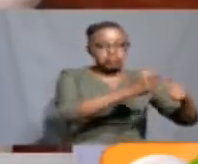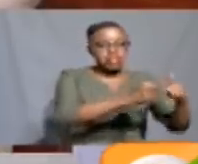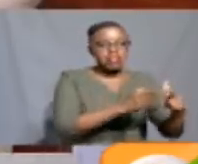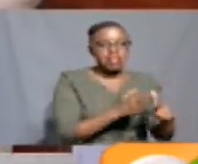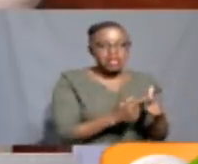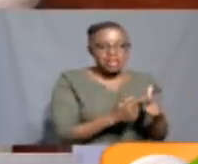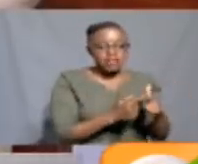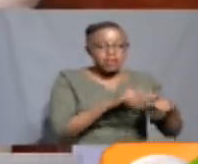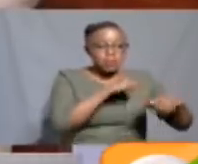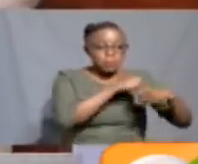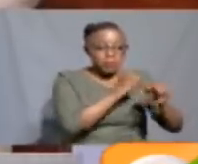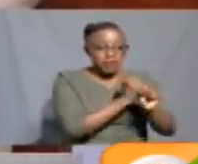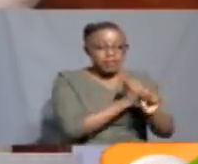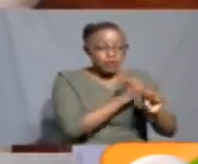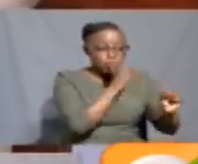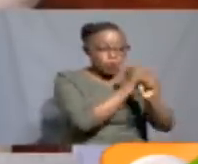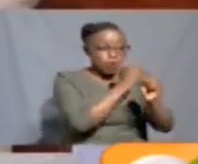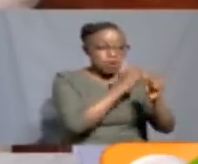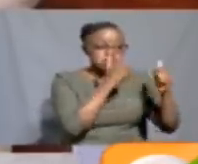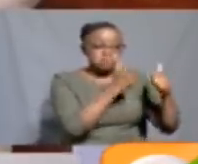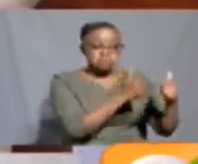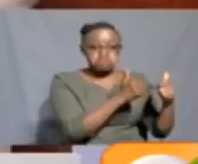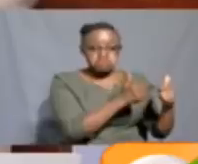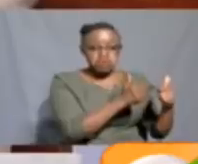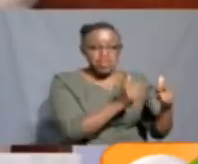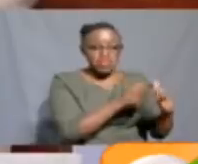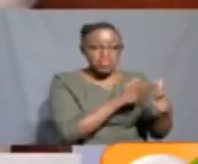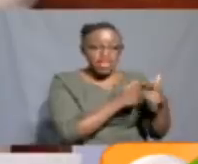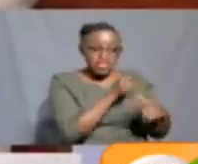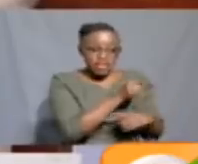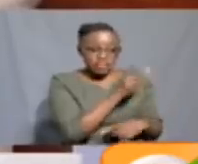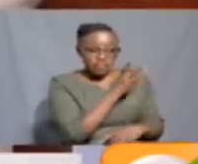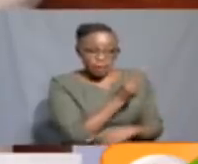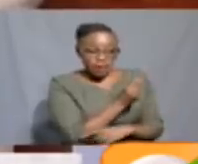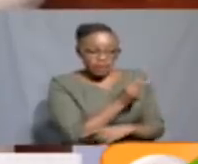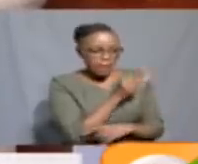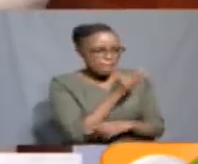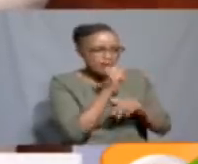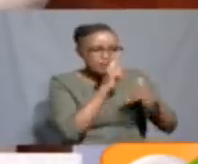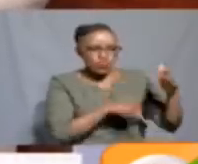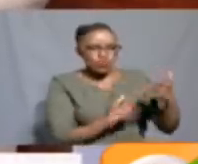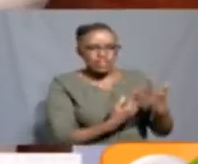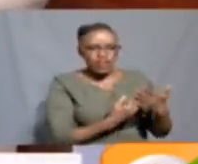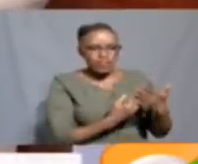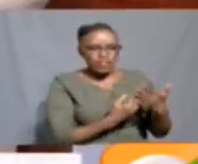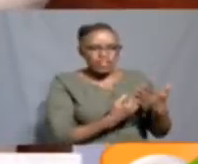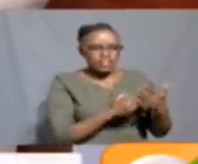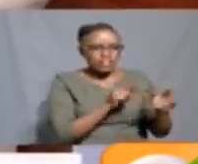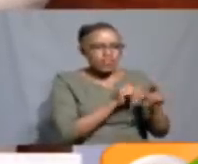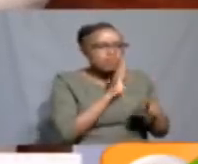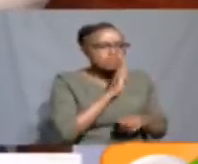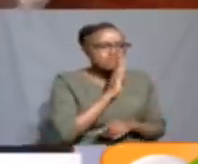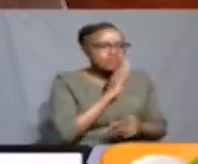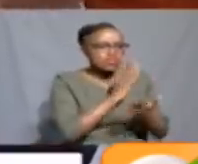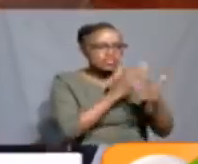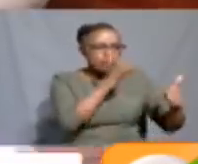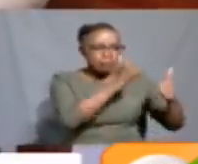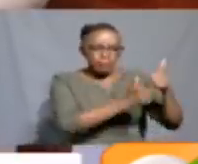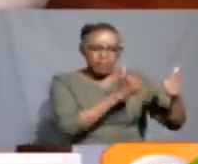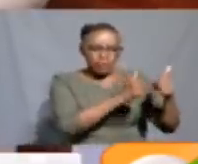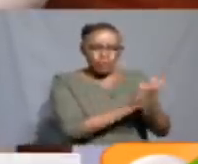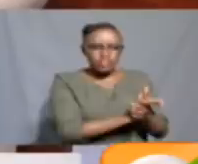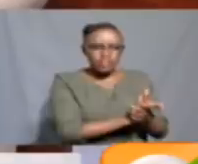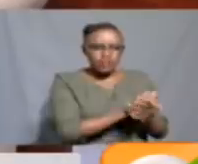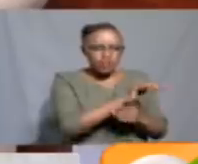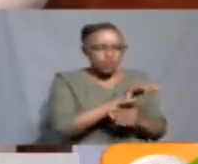and make it work, the money, and what is money? What is the borrowing? Borrowing is something which you put it